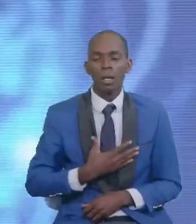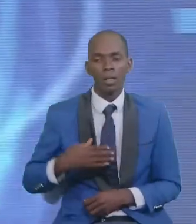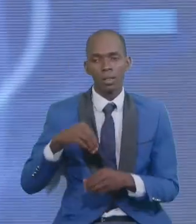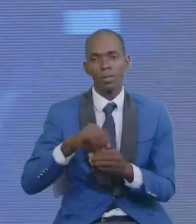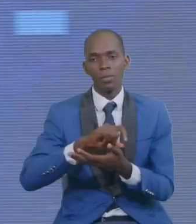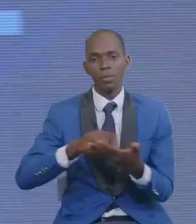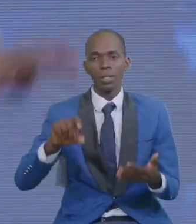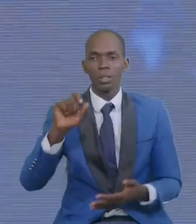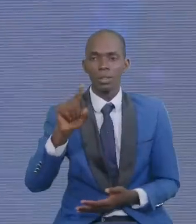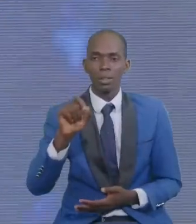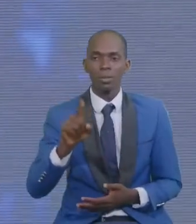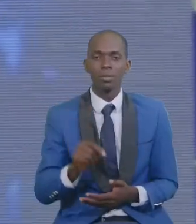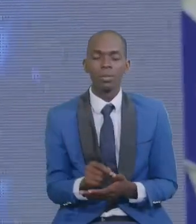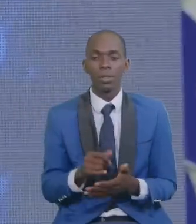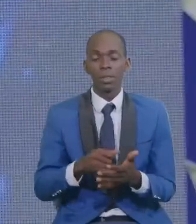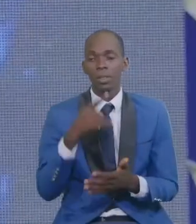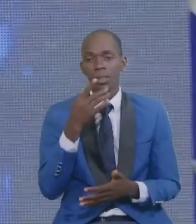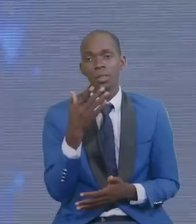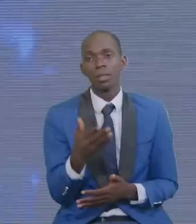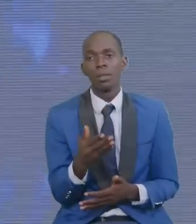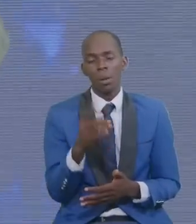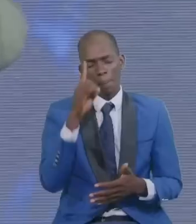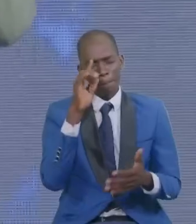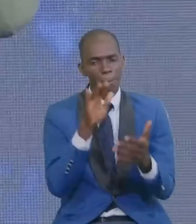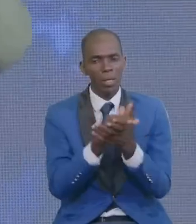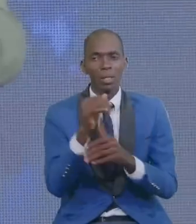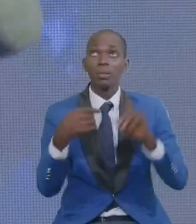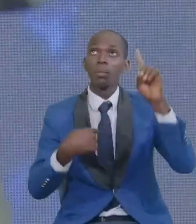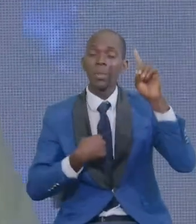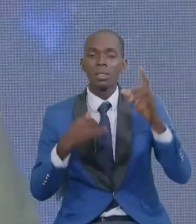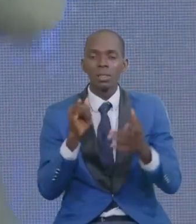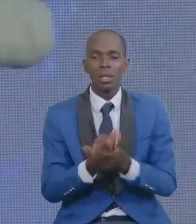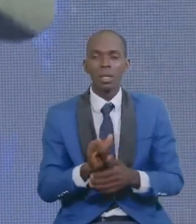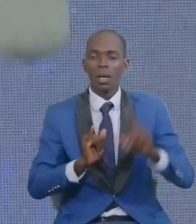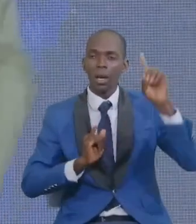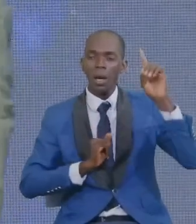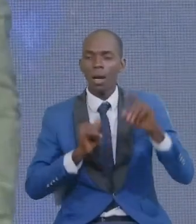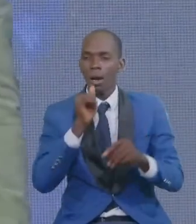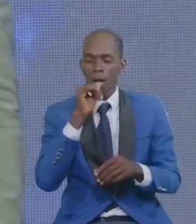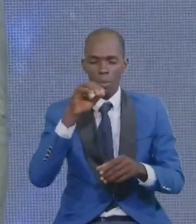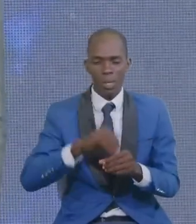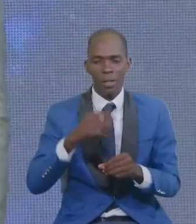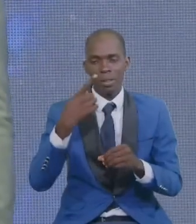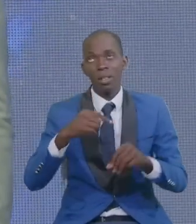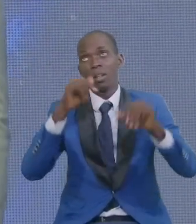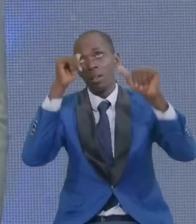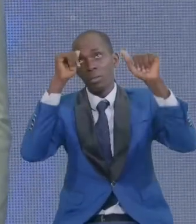11, it says, believe me that I am in the Father,